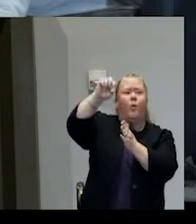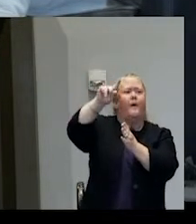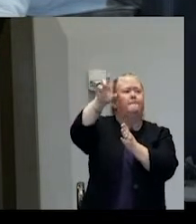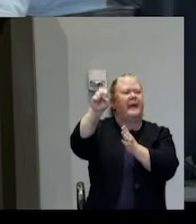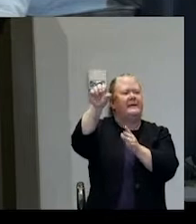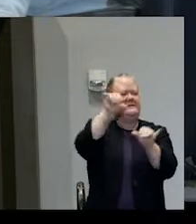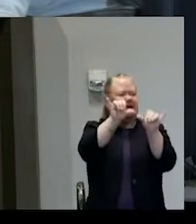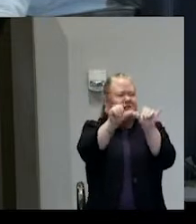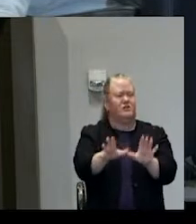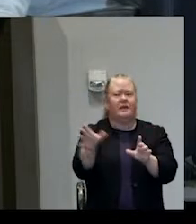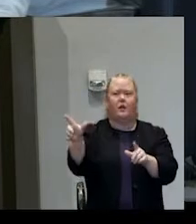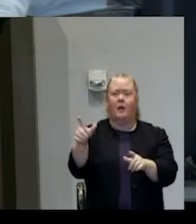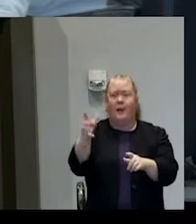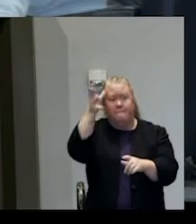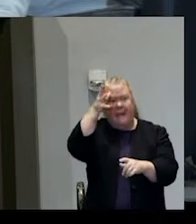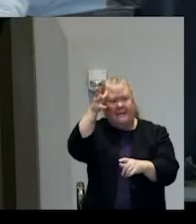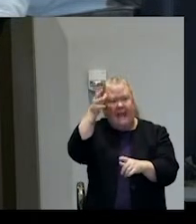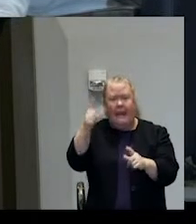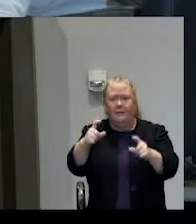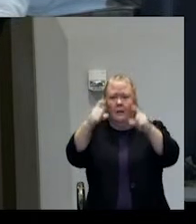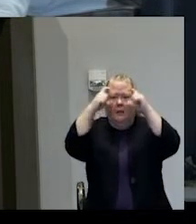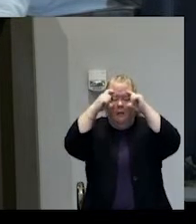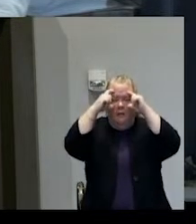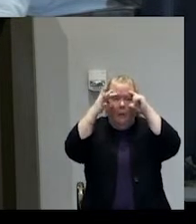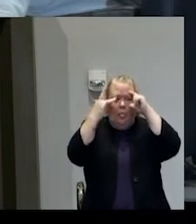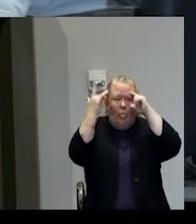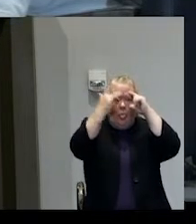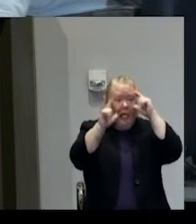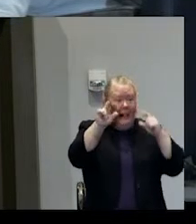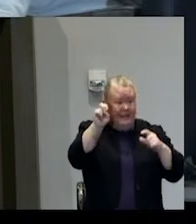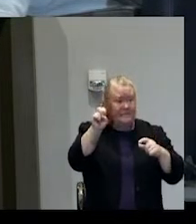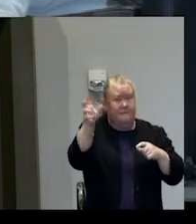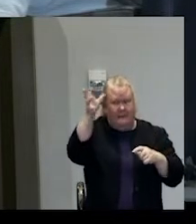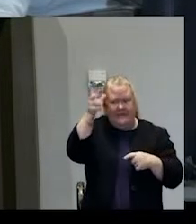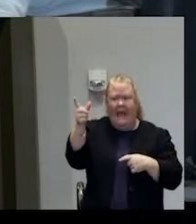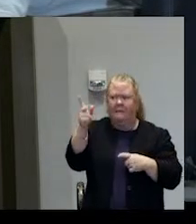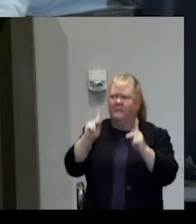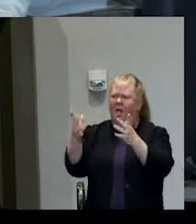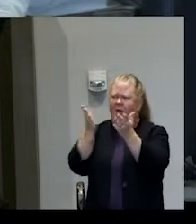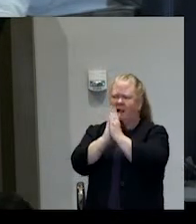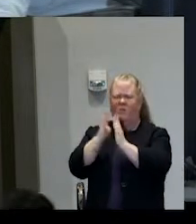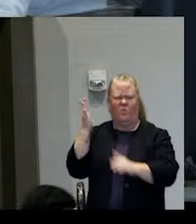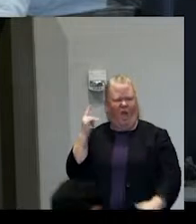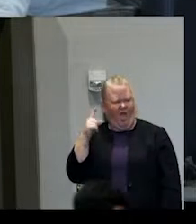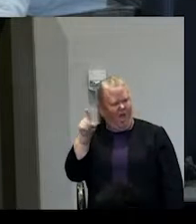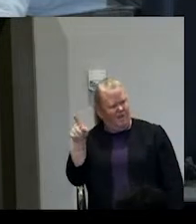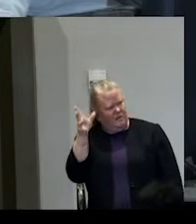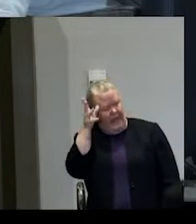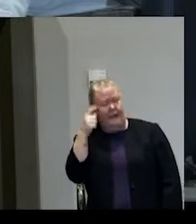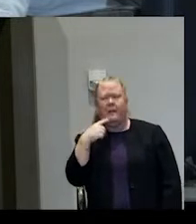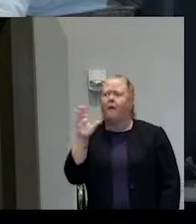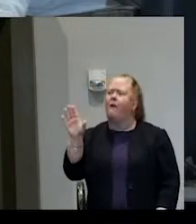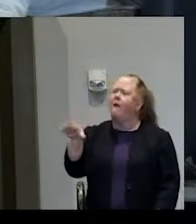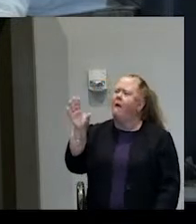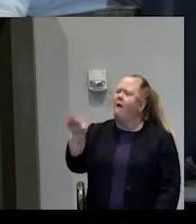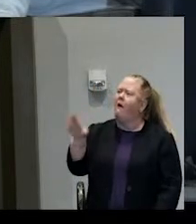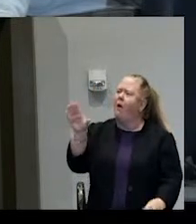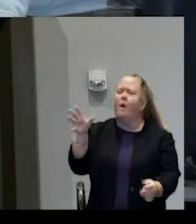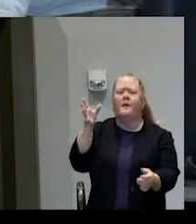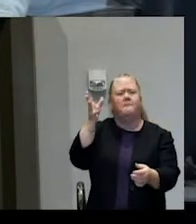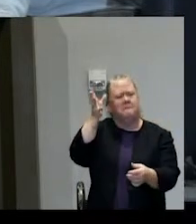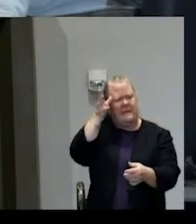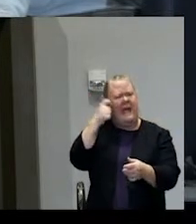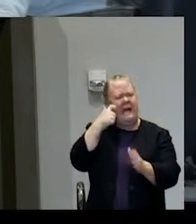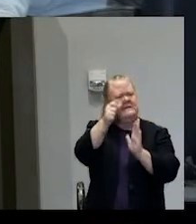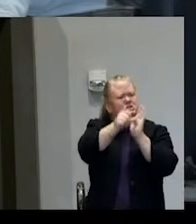"What's wrong with your dad? Why does he wear glasses with no lenses in them?" And later I was like, "Oh, because he got LASIK and he doesn't like